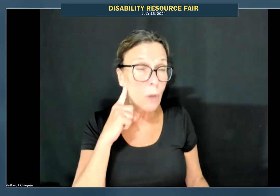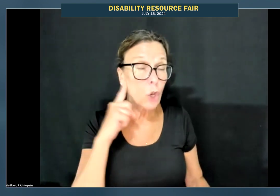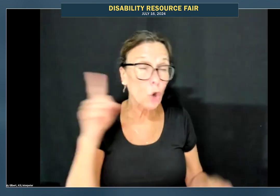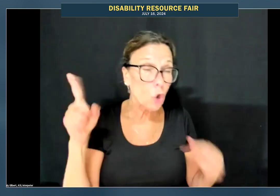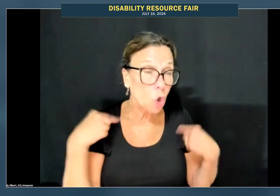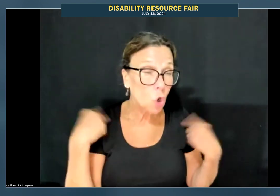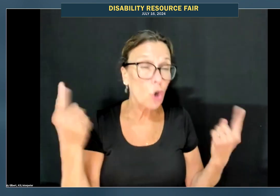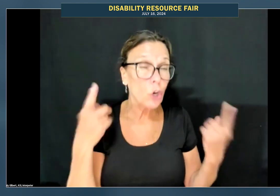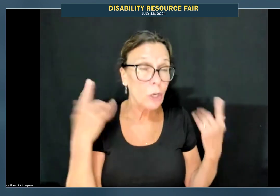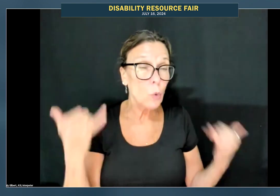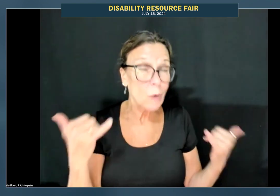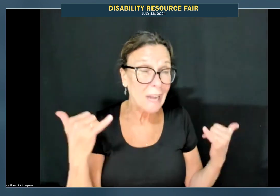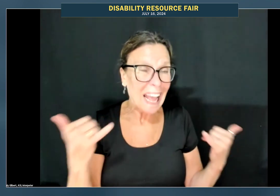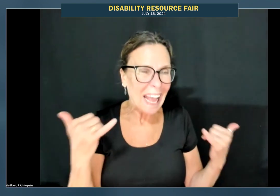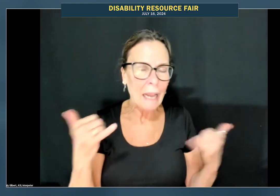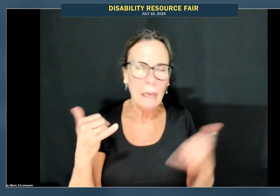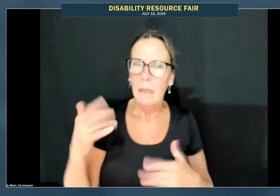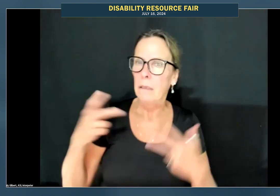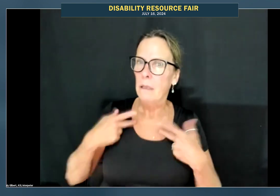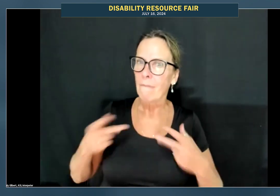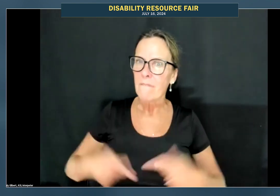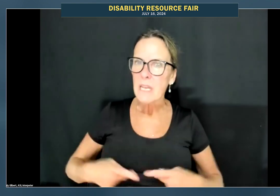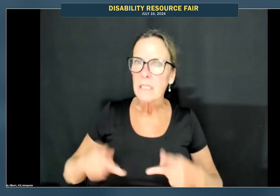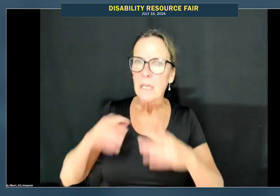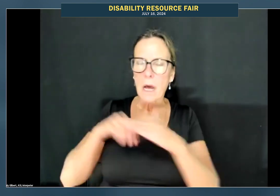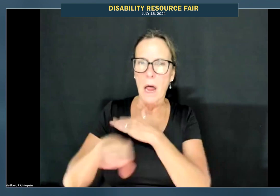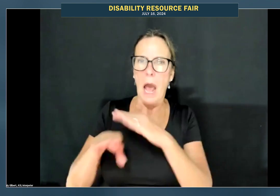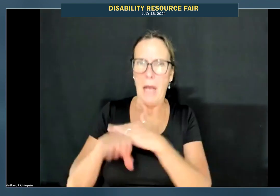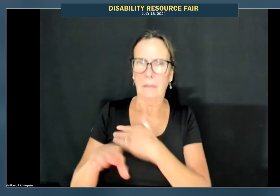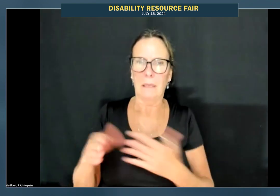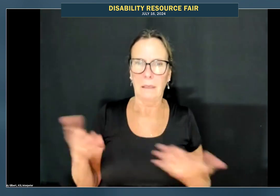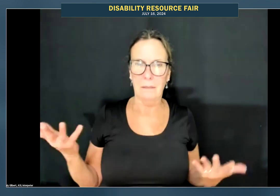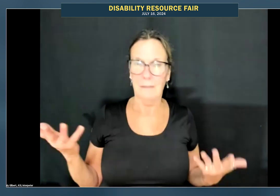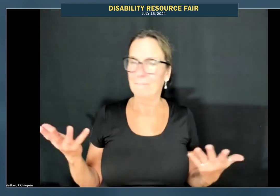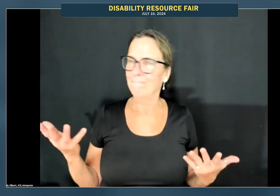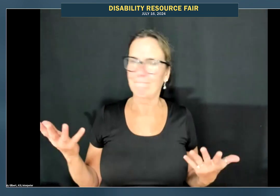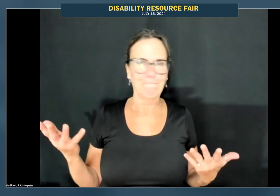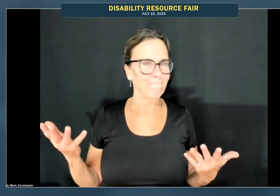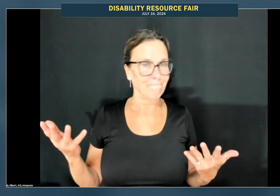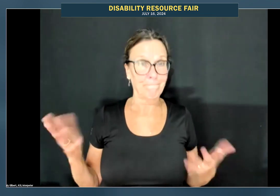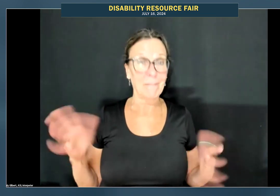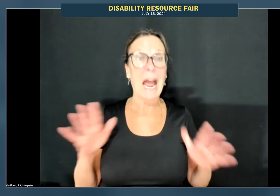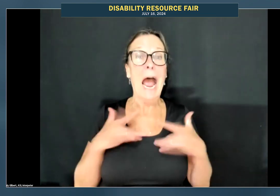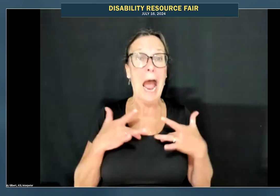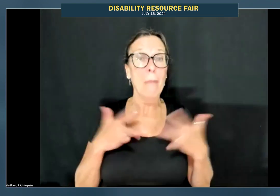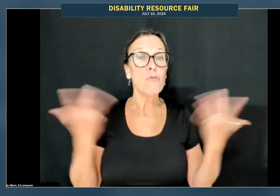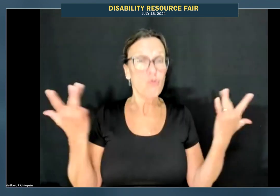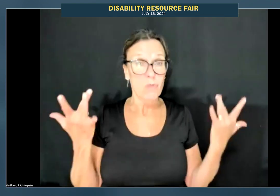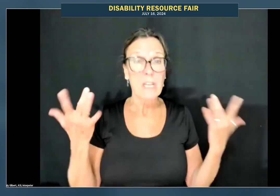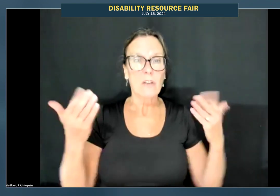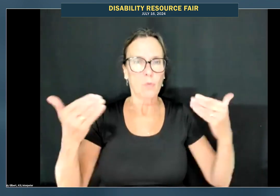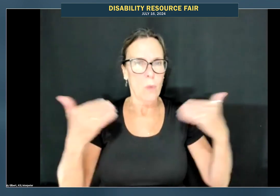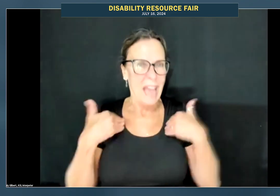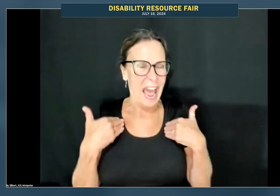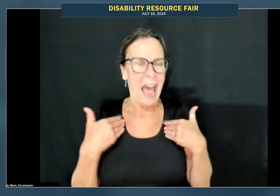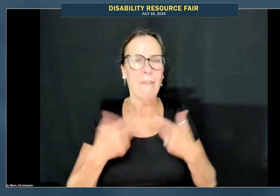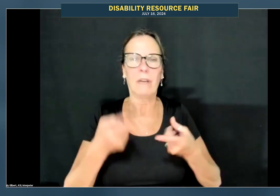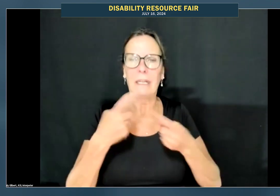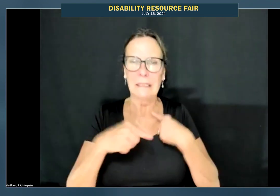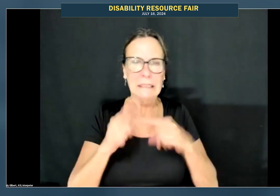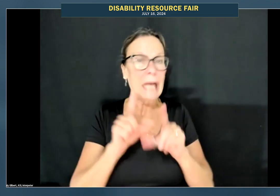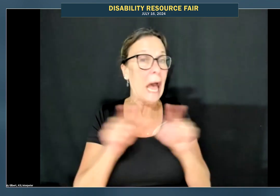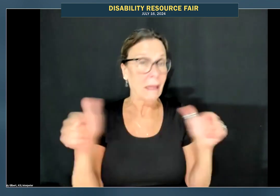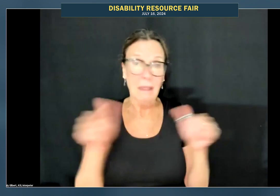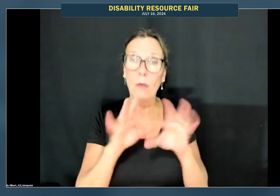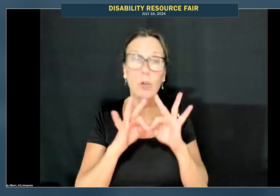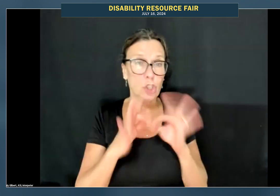been about physical access. I am thrilled to see a sign language